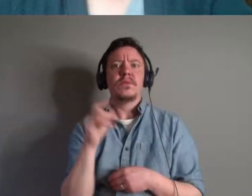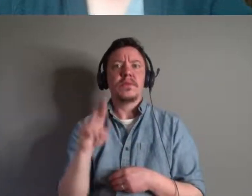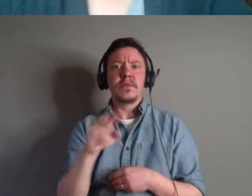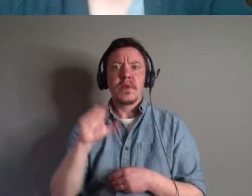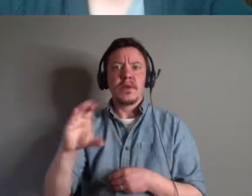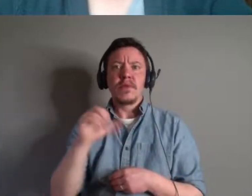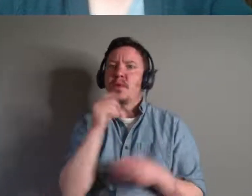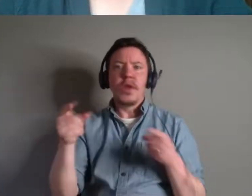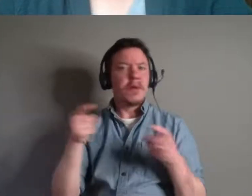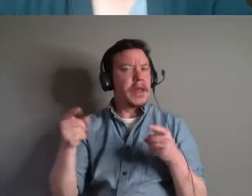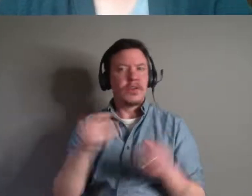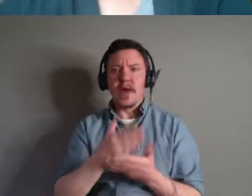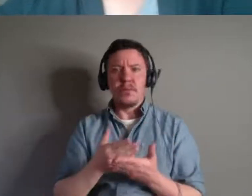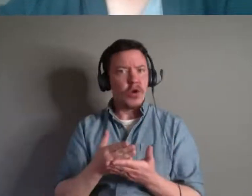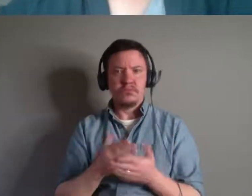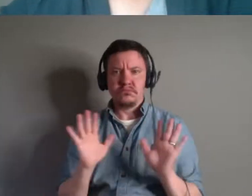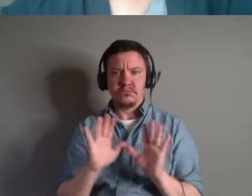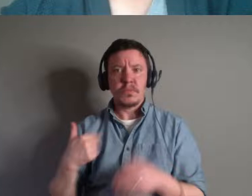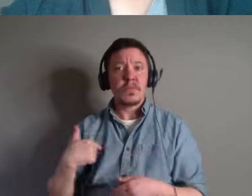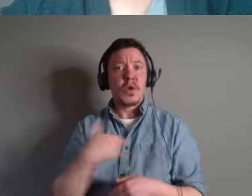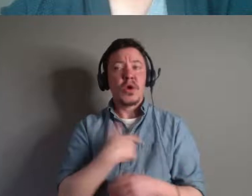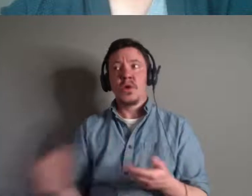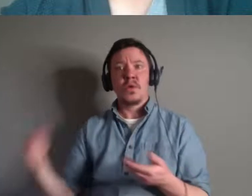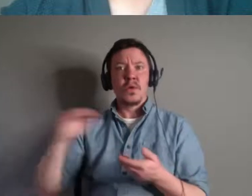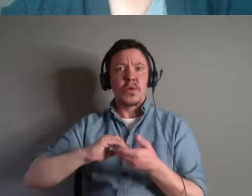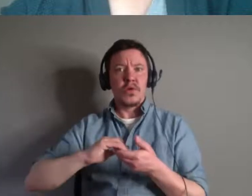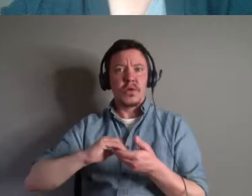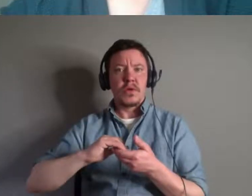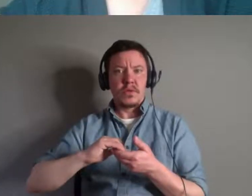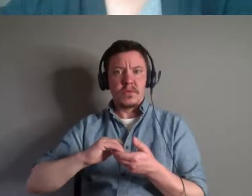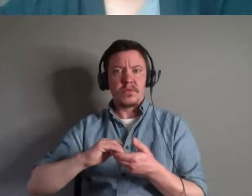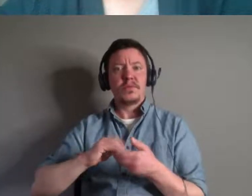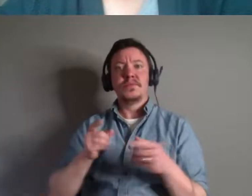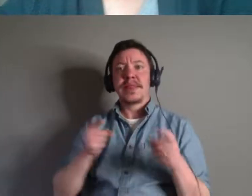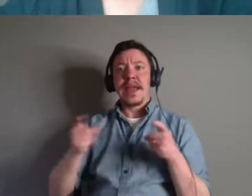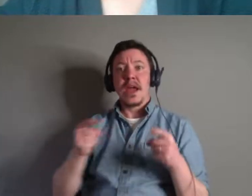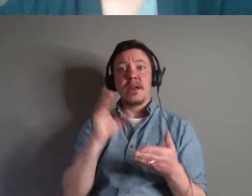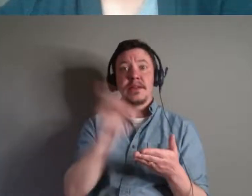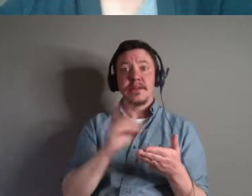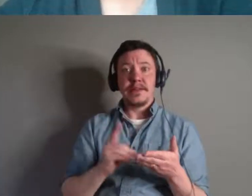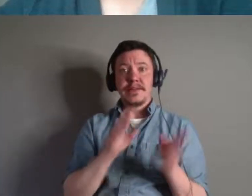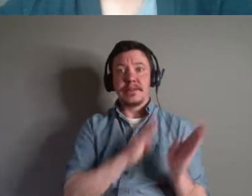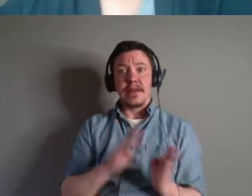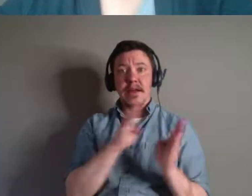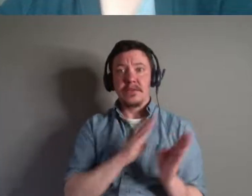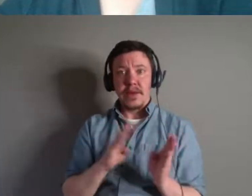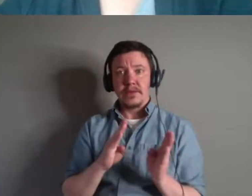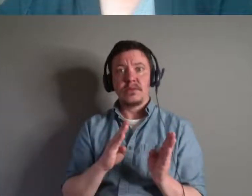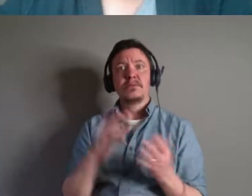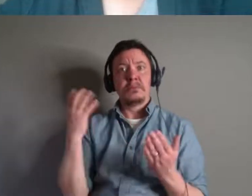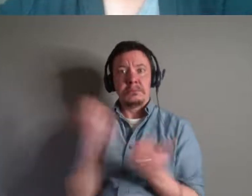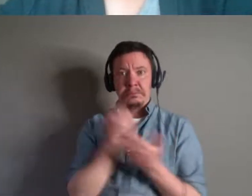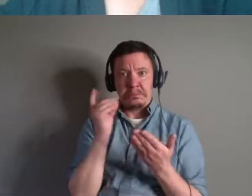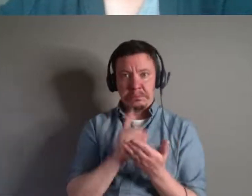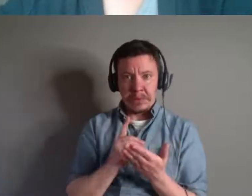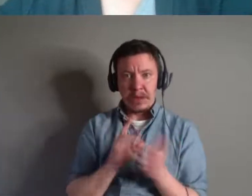be handling. We are partnering them on handling the design phase, and so getting to the design. But at